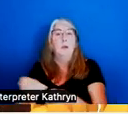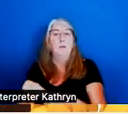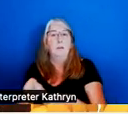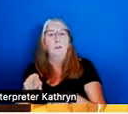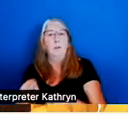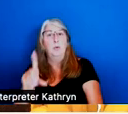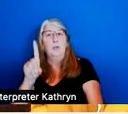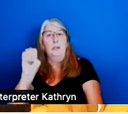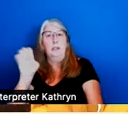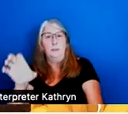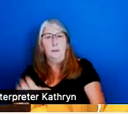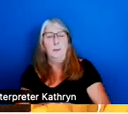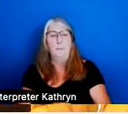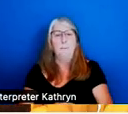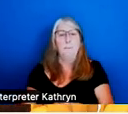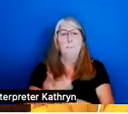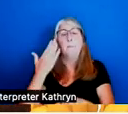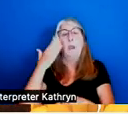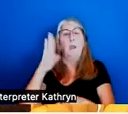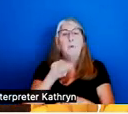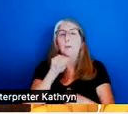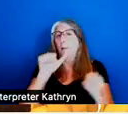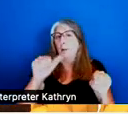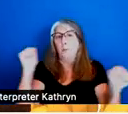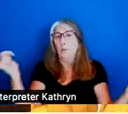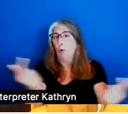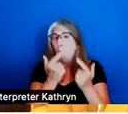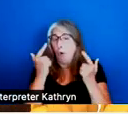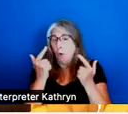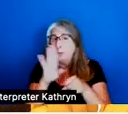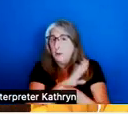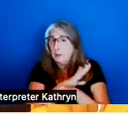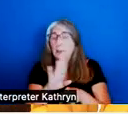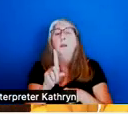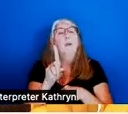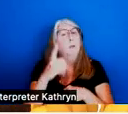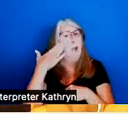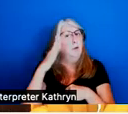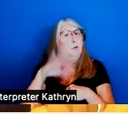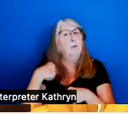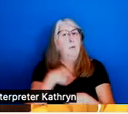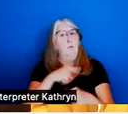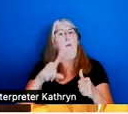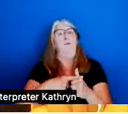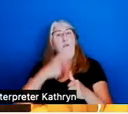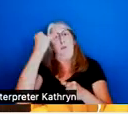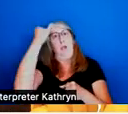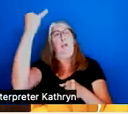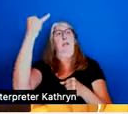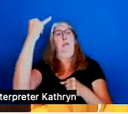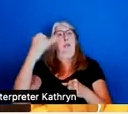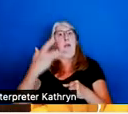December. While I know this is not possible for all, I also know that when we first thought of doing it, it felt